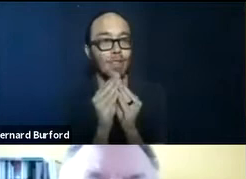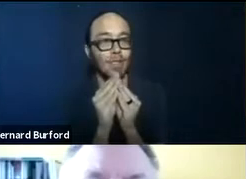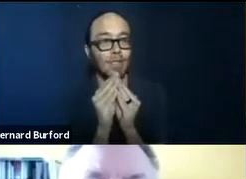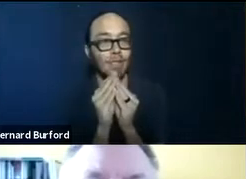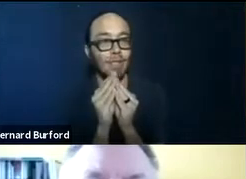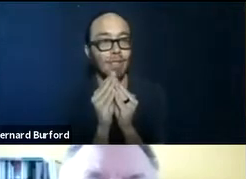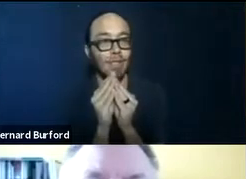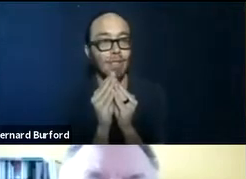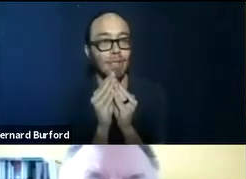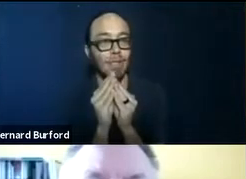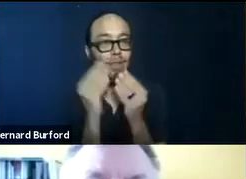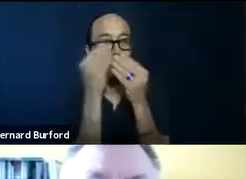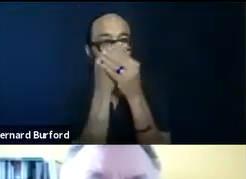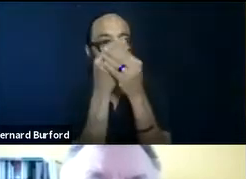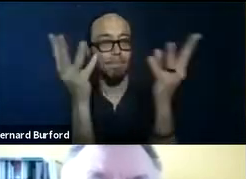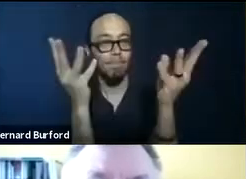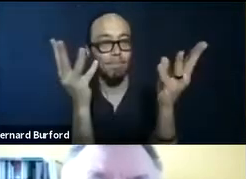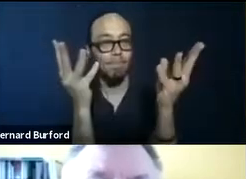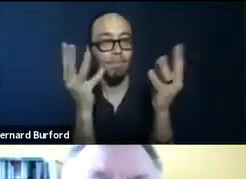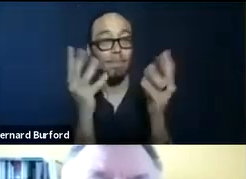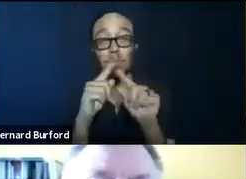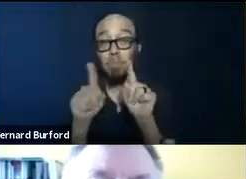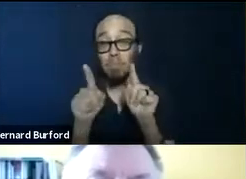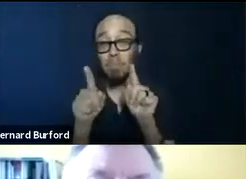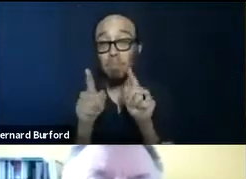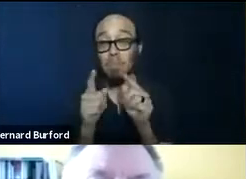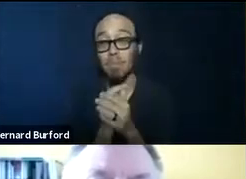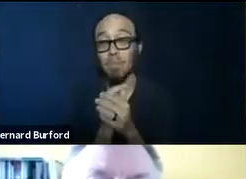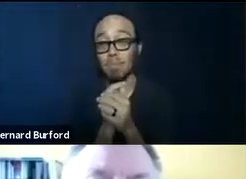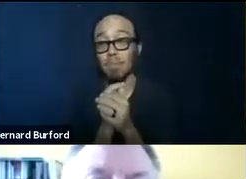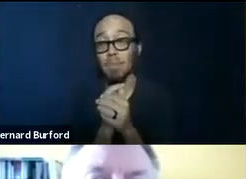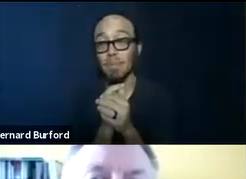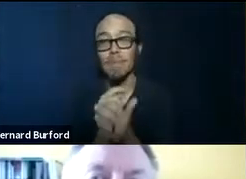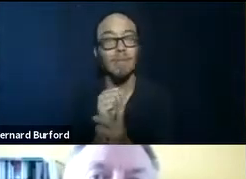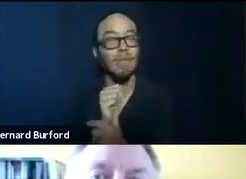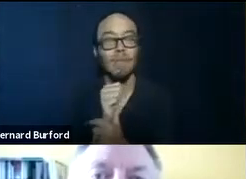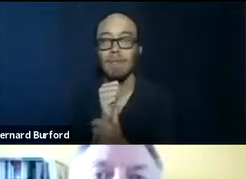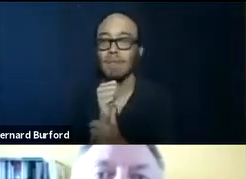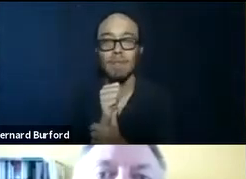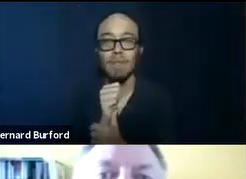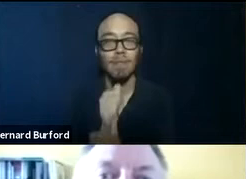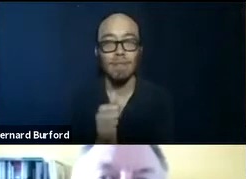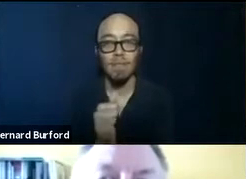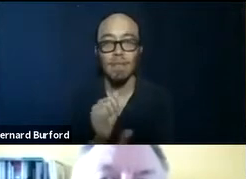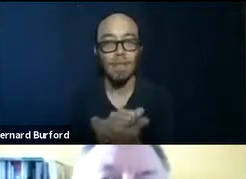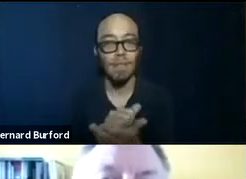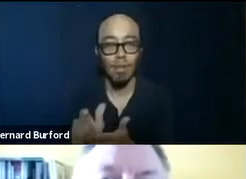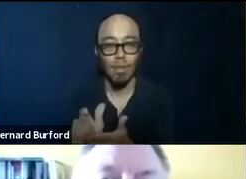conferences. But many did not at all.